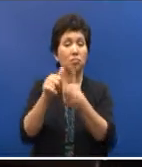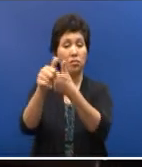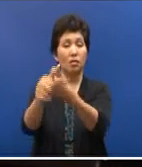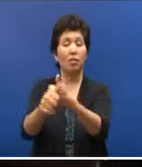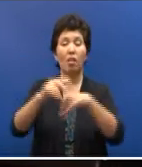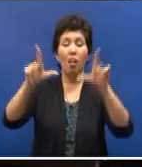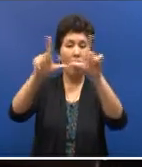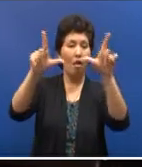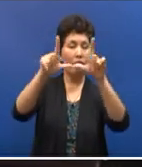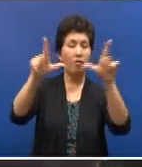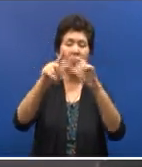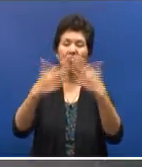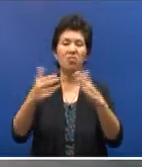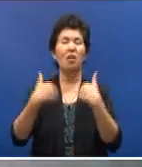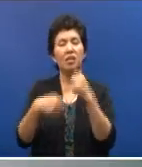their level.